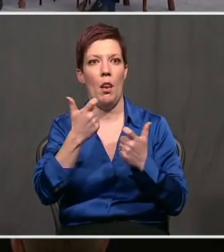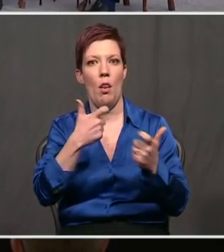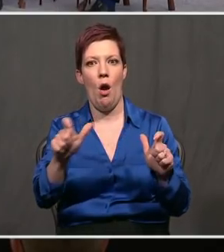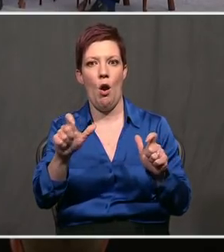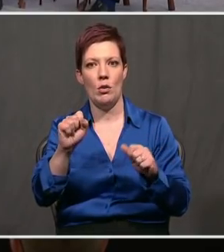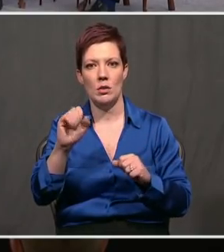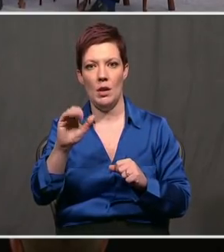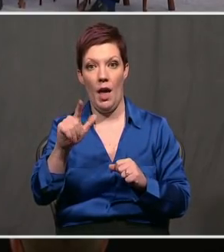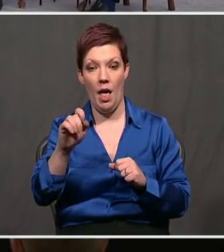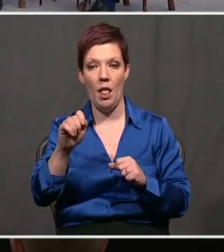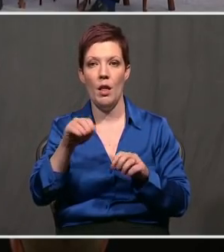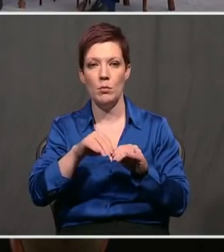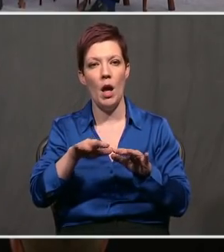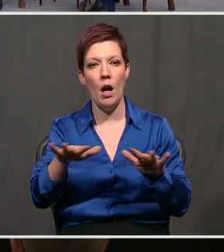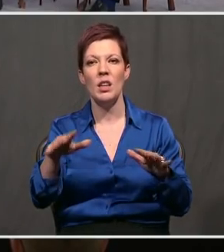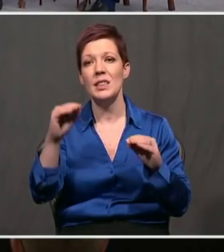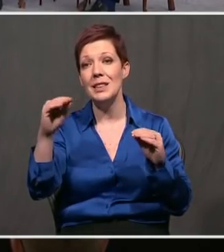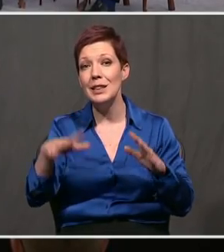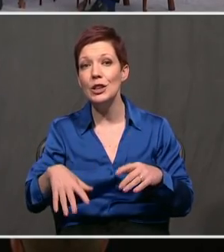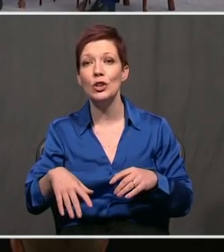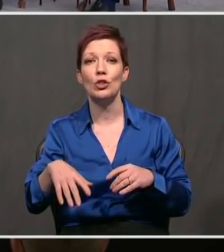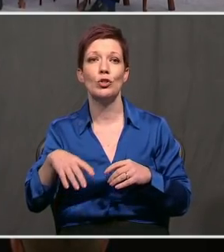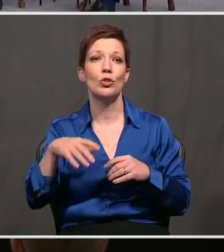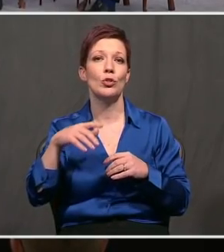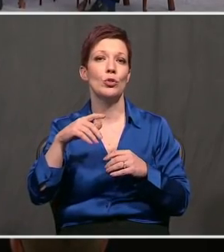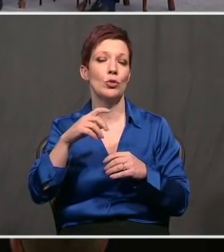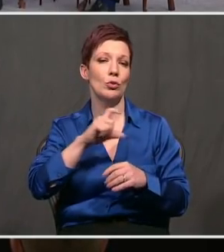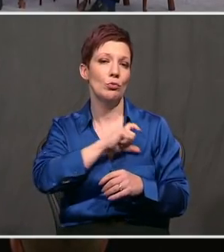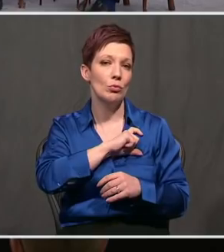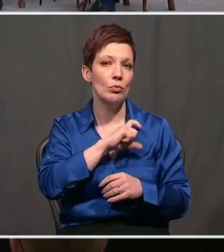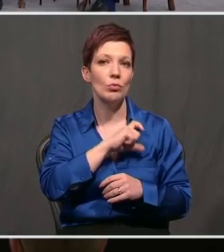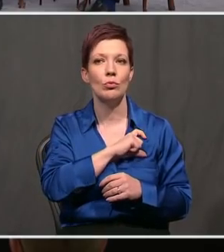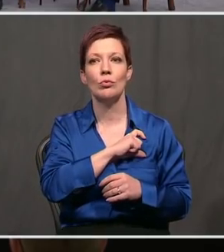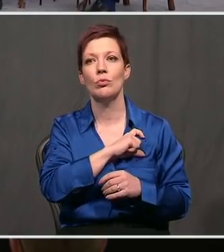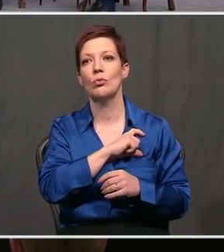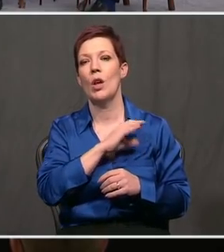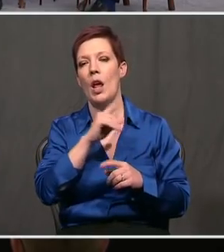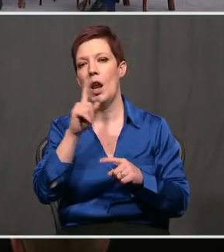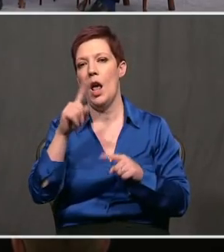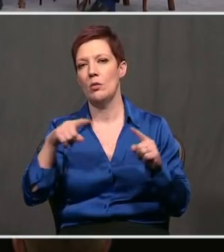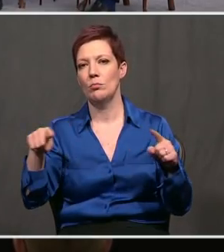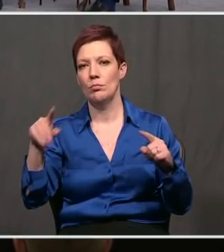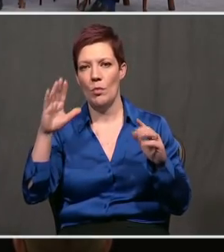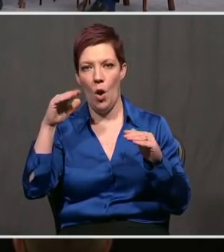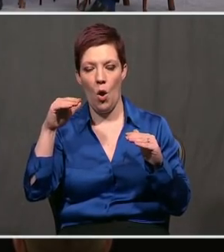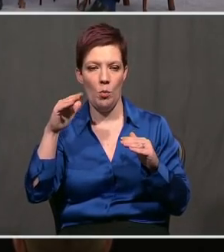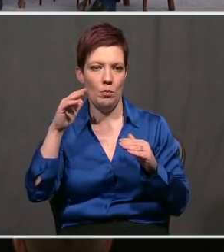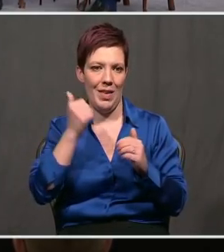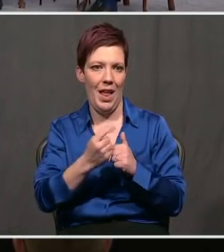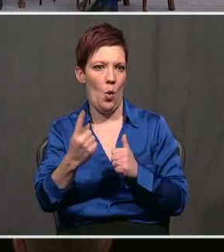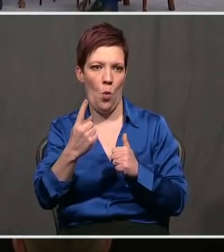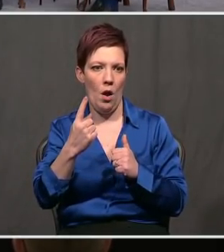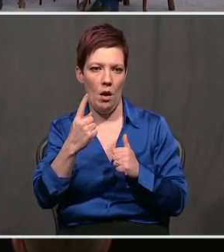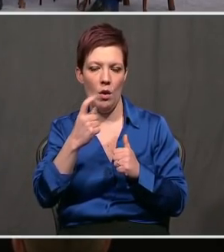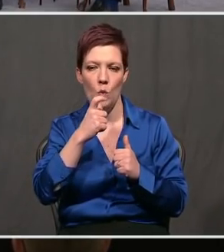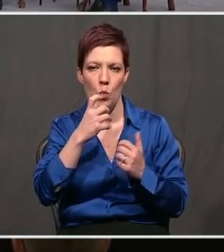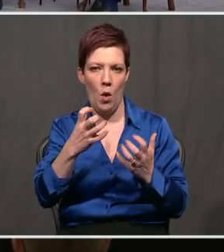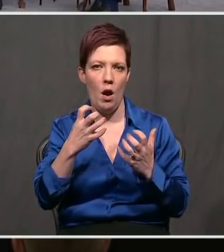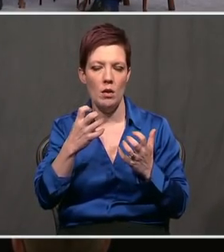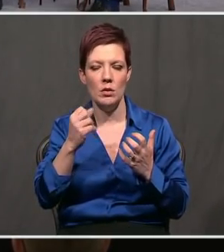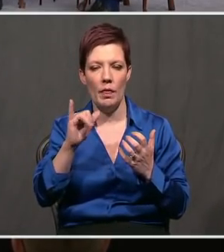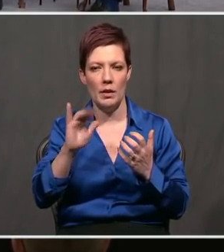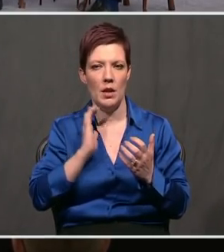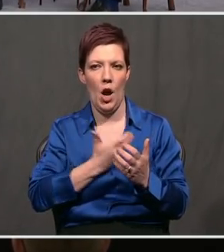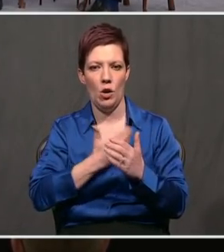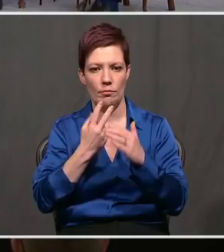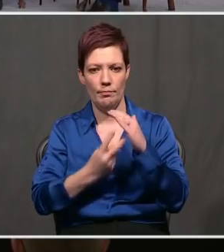that out so teachers can get it, law enforcement can get it, and really, I mean, hopefully we'd have enough for whoever wants to do it. So that's our hope, but